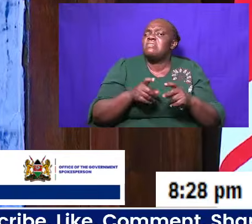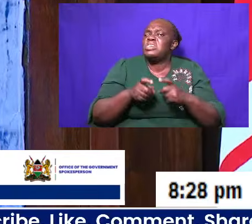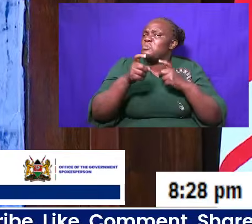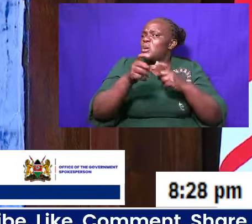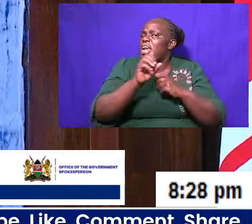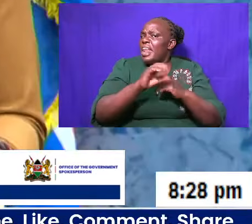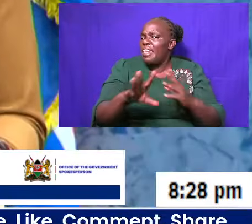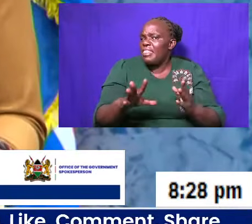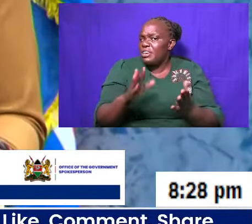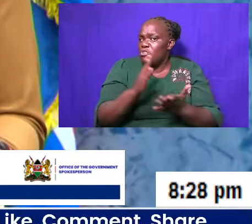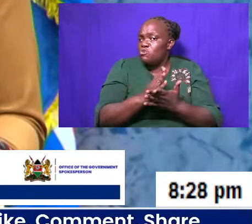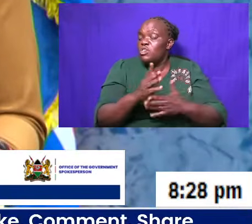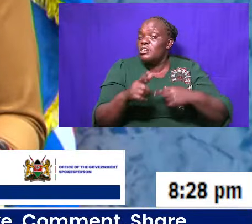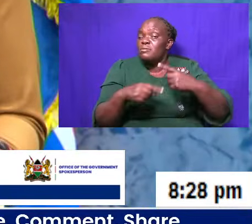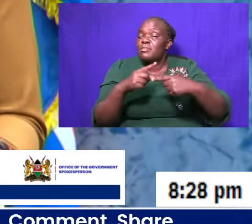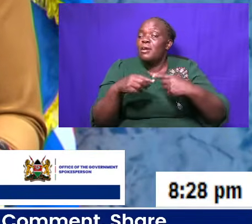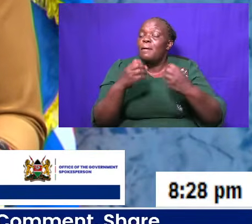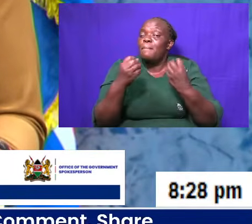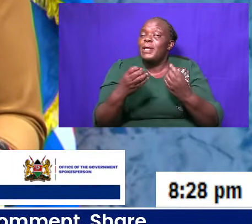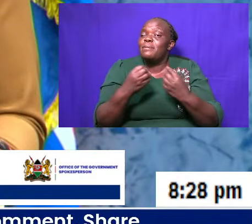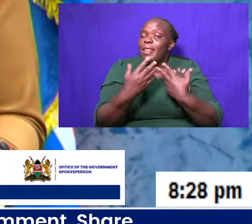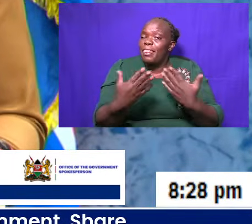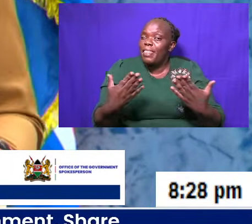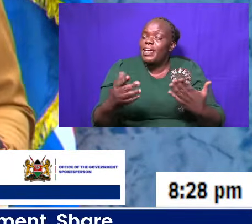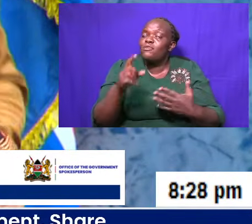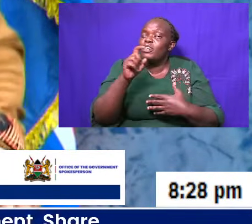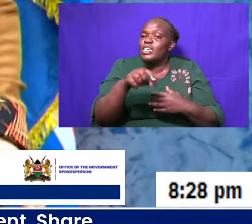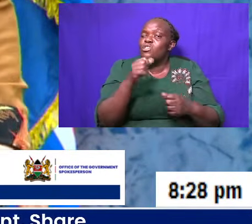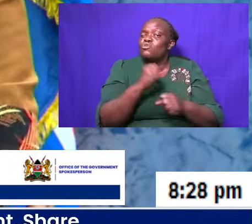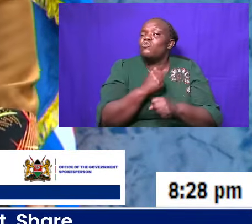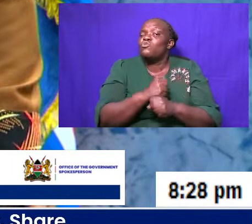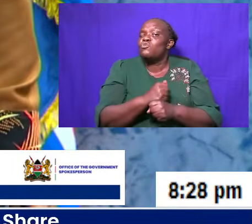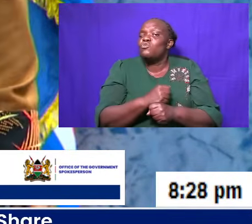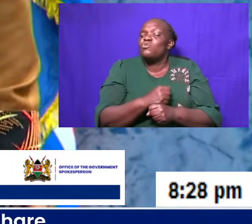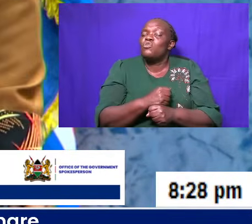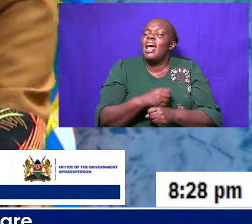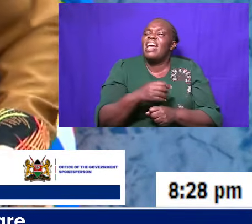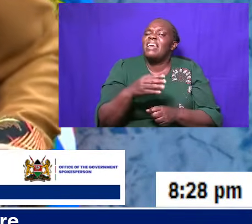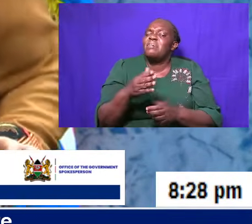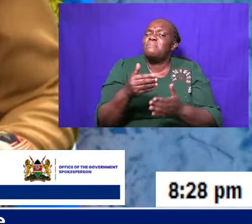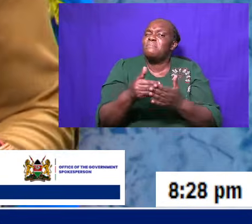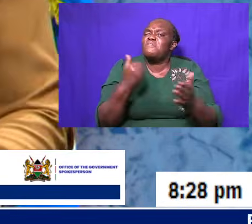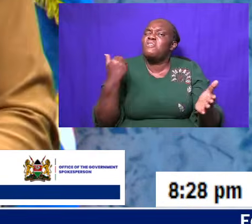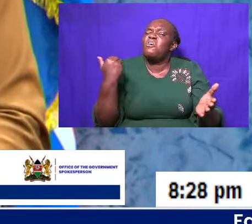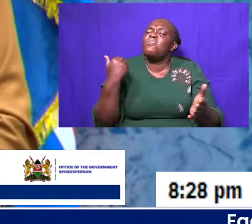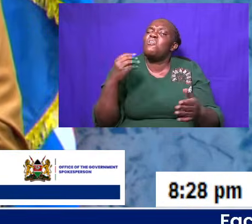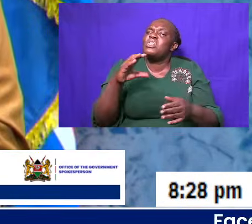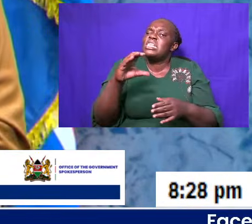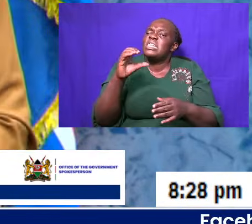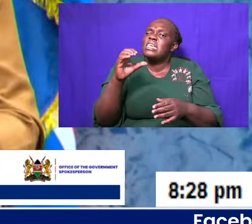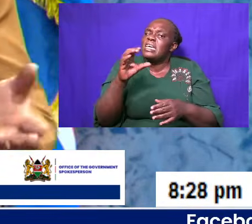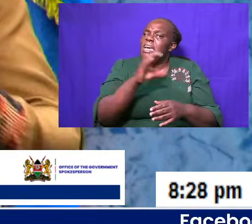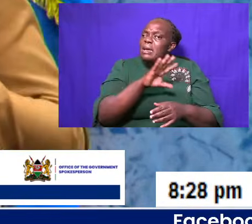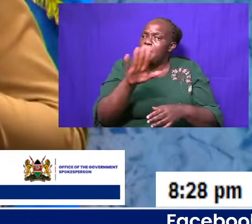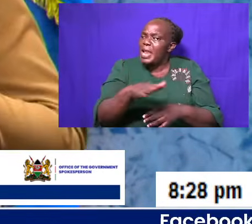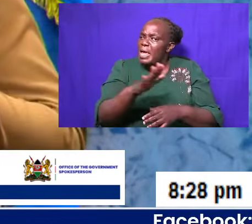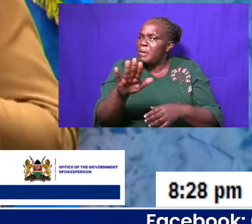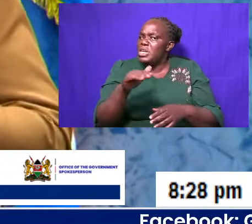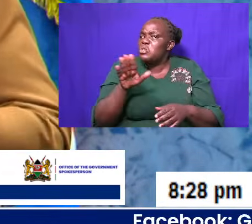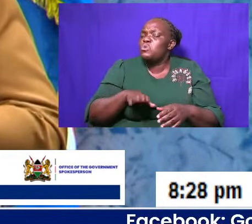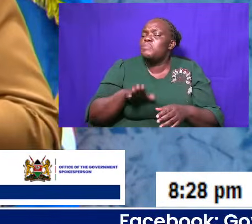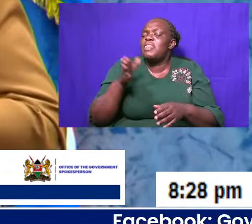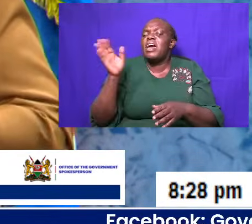have seen progress. Of course, there are many things we need to do, especially even there was a time they were not in cabinet. The first one was Niva Mwendo. Yes, and that was because